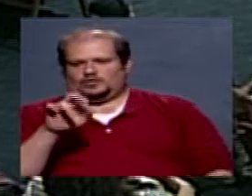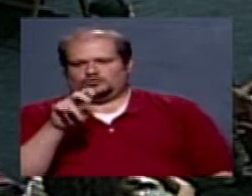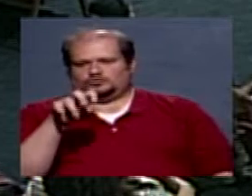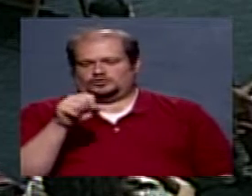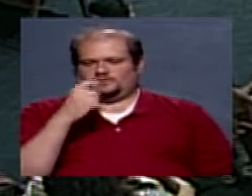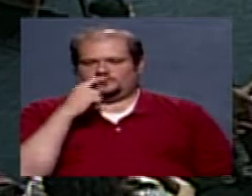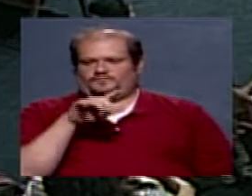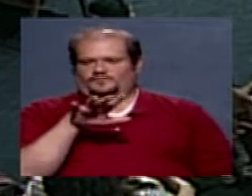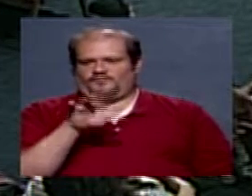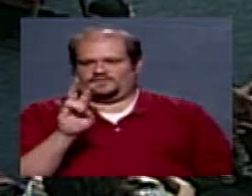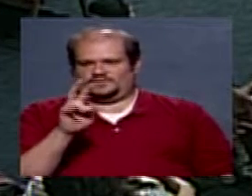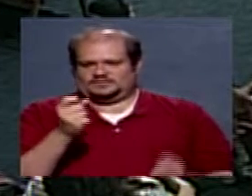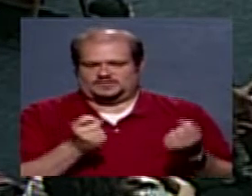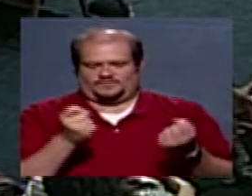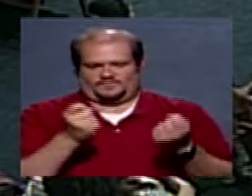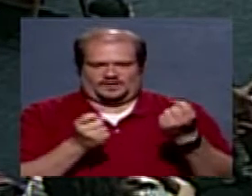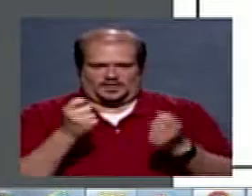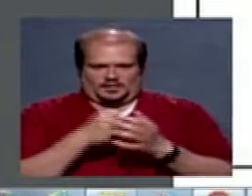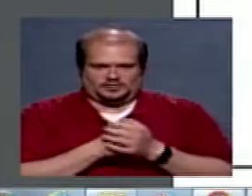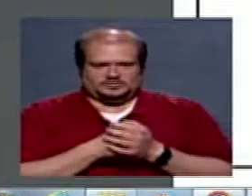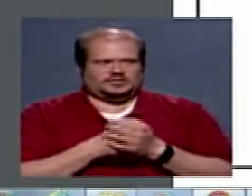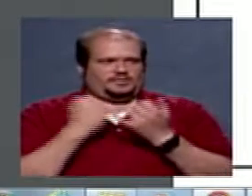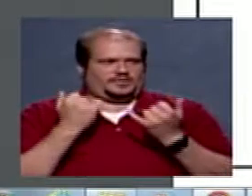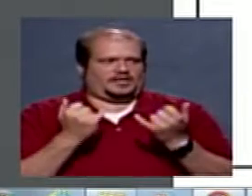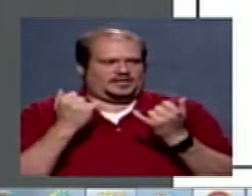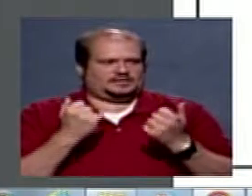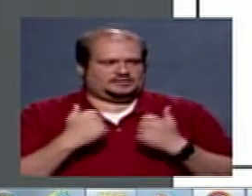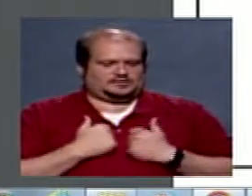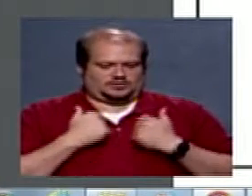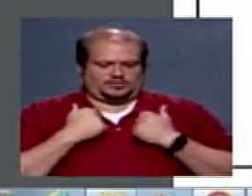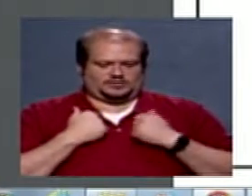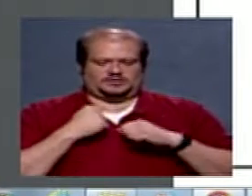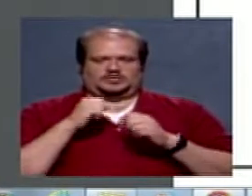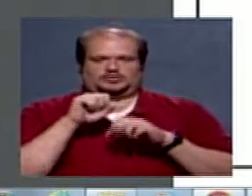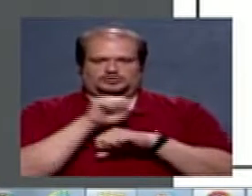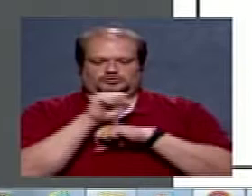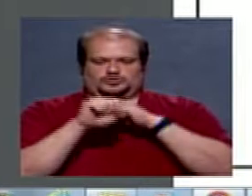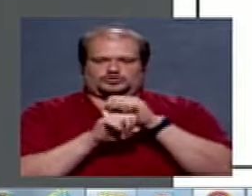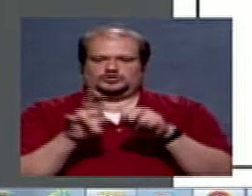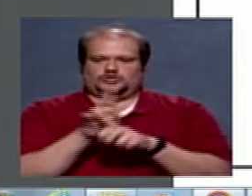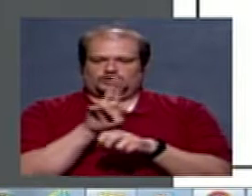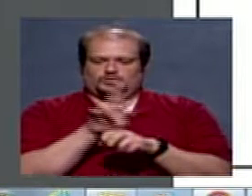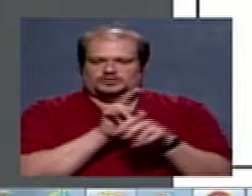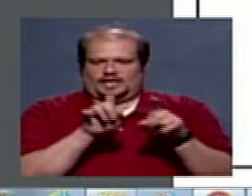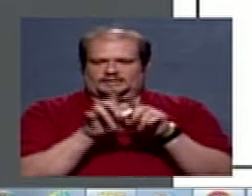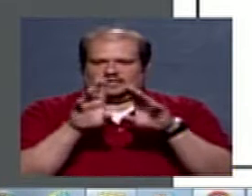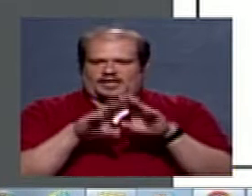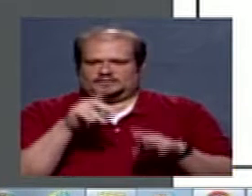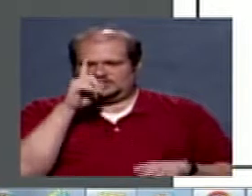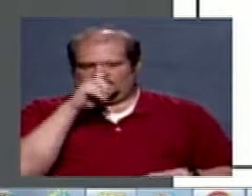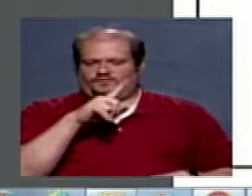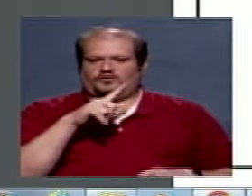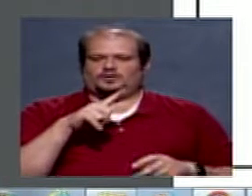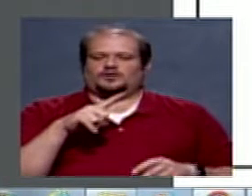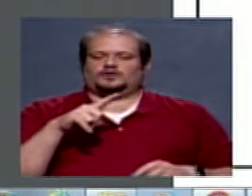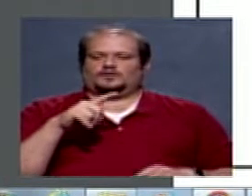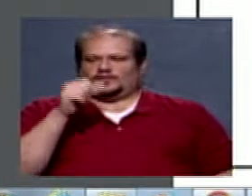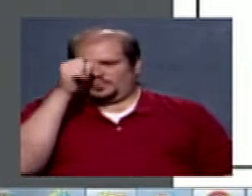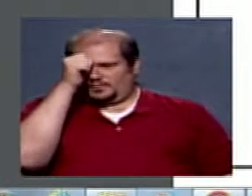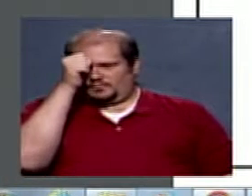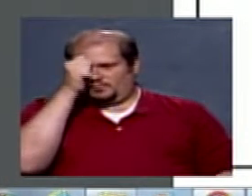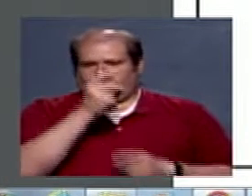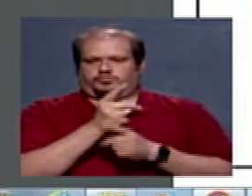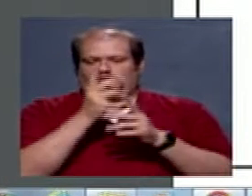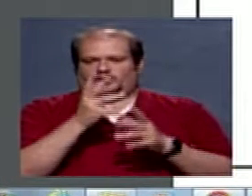for 57 vehicles. The existing residential structure will be used as housing for the priest, who will also be the